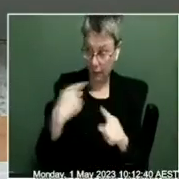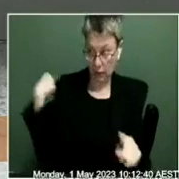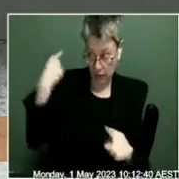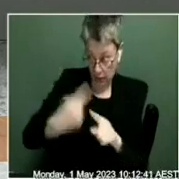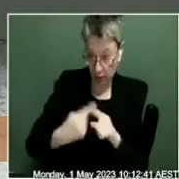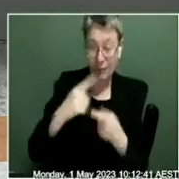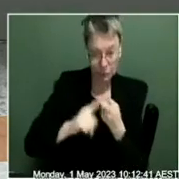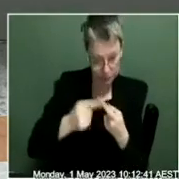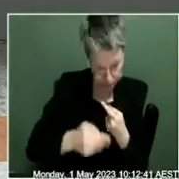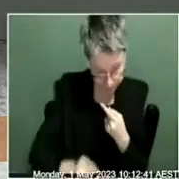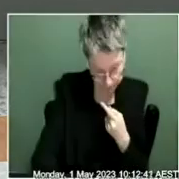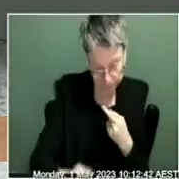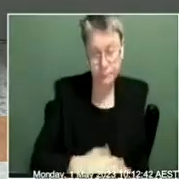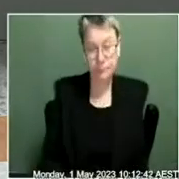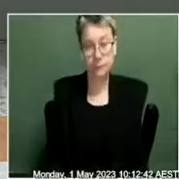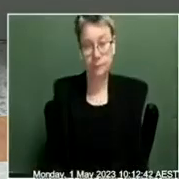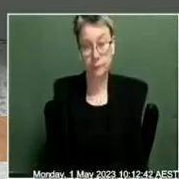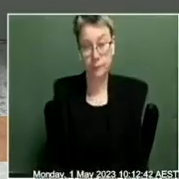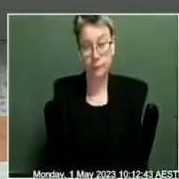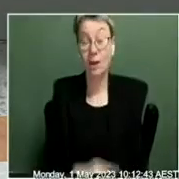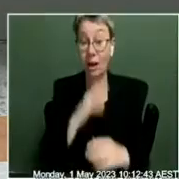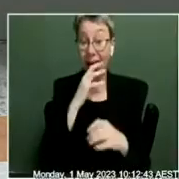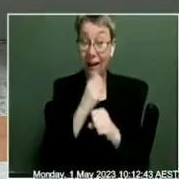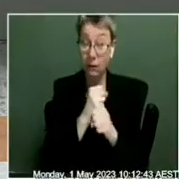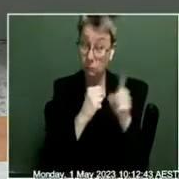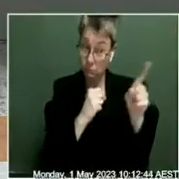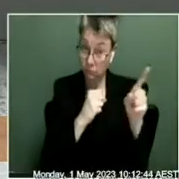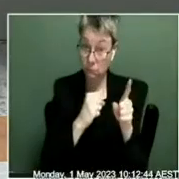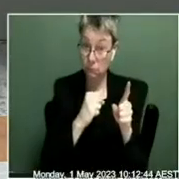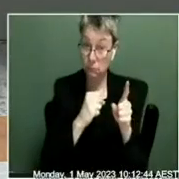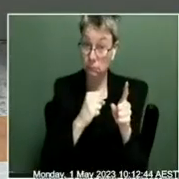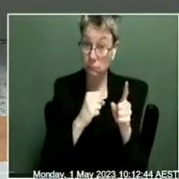giving rise to racism, discrimination and trauma.